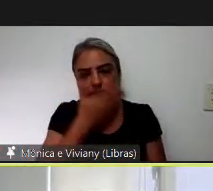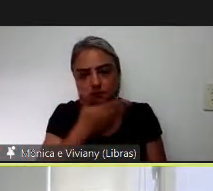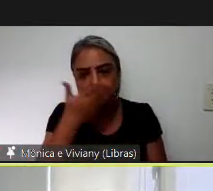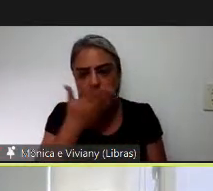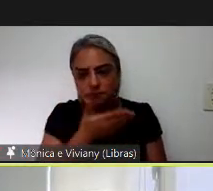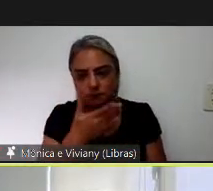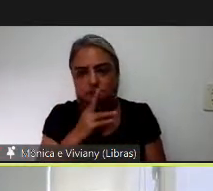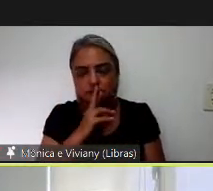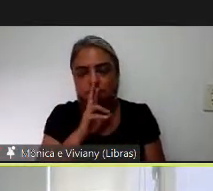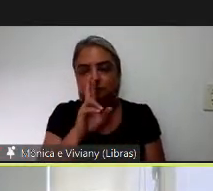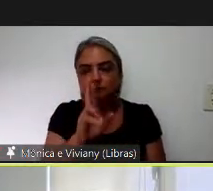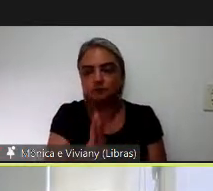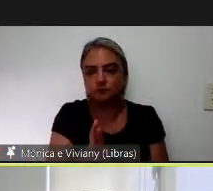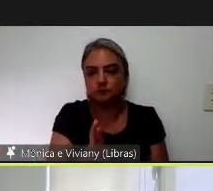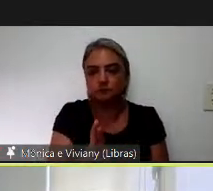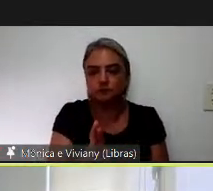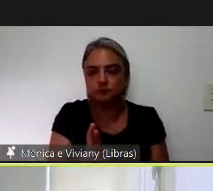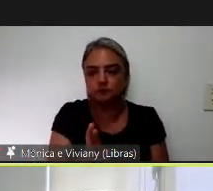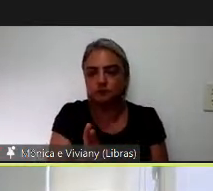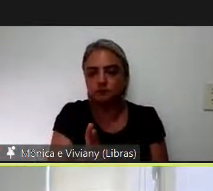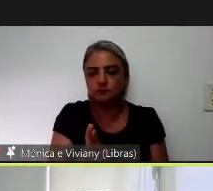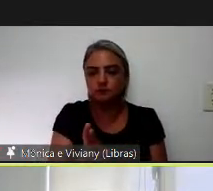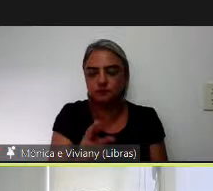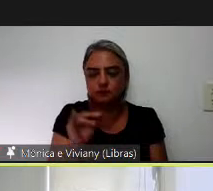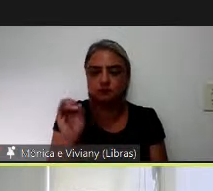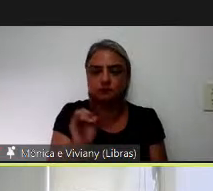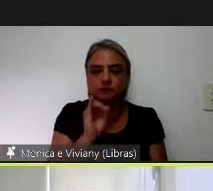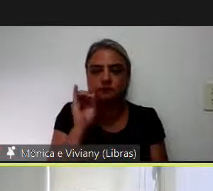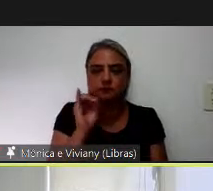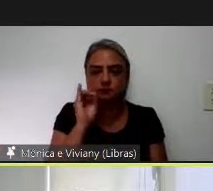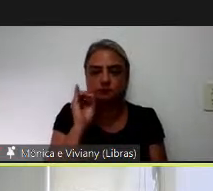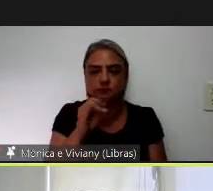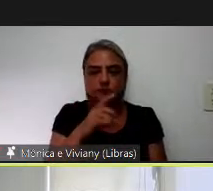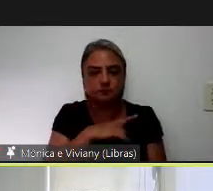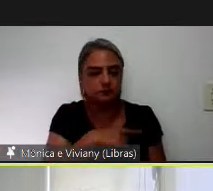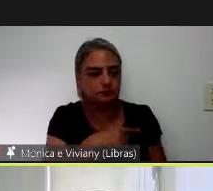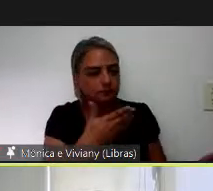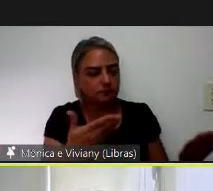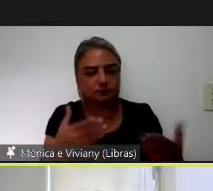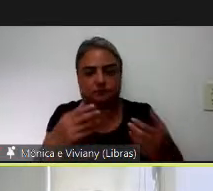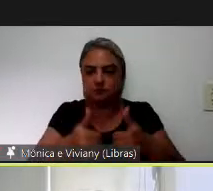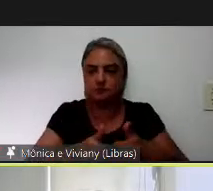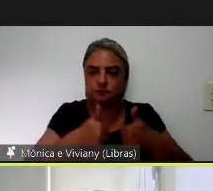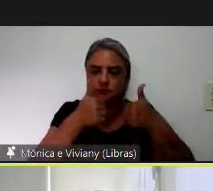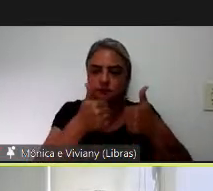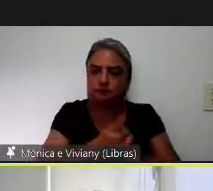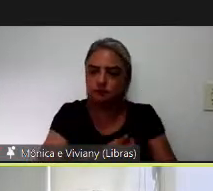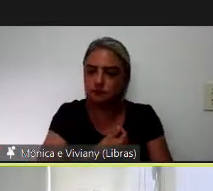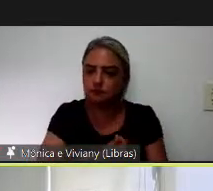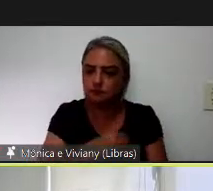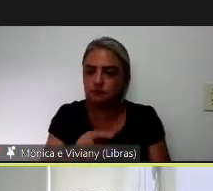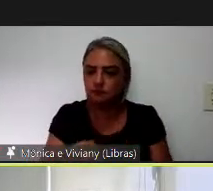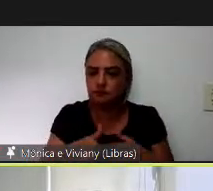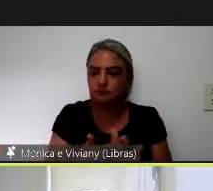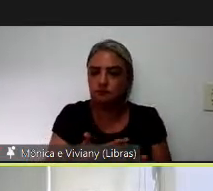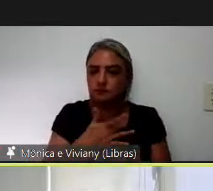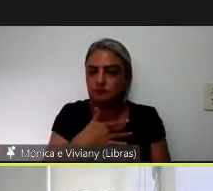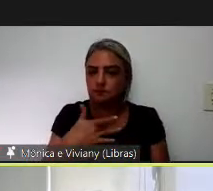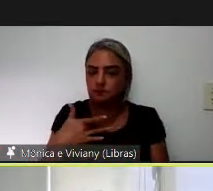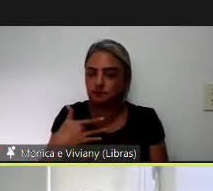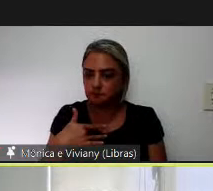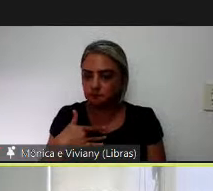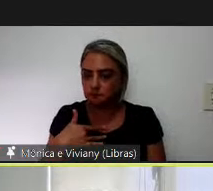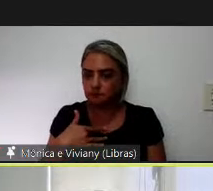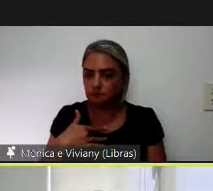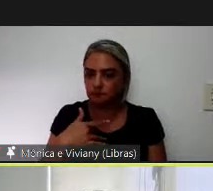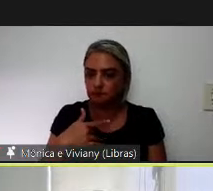already we have evidence or results that are important. So it's important for